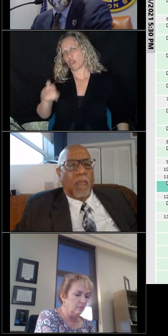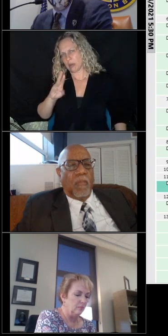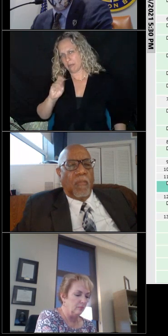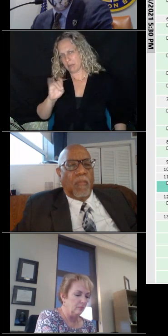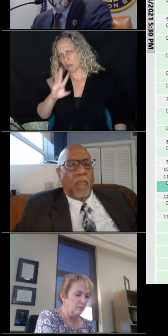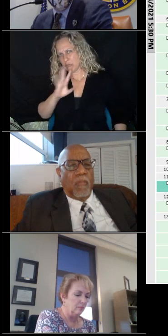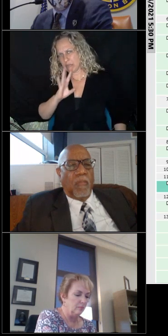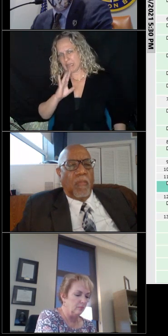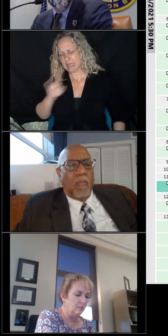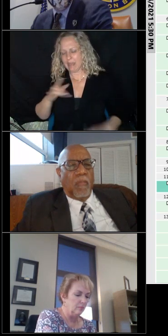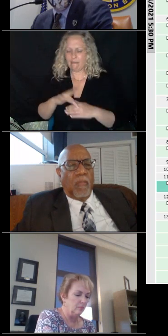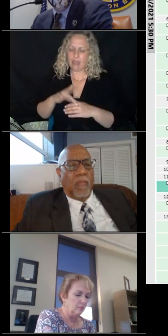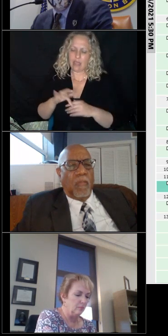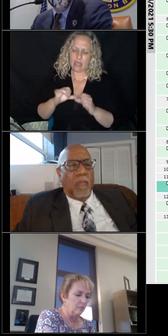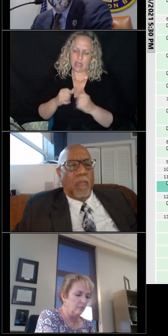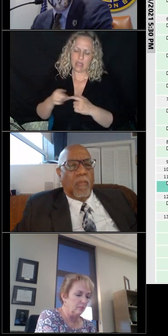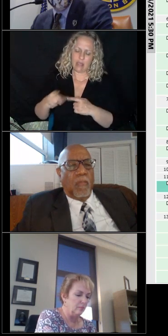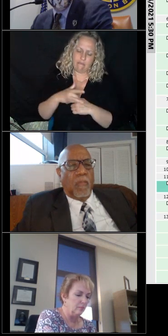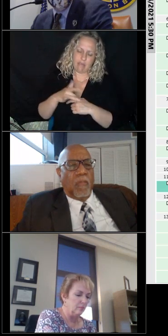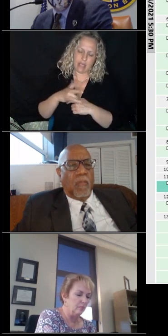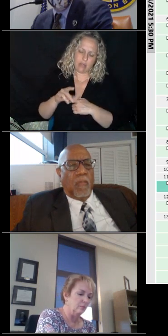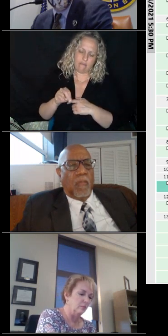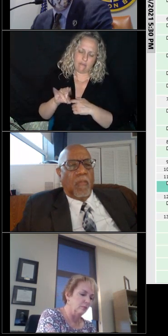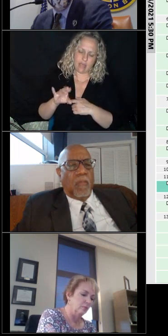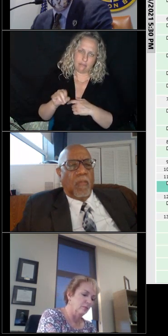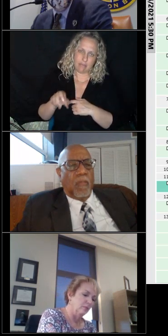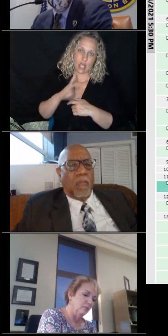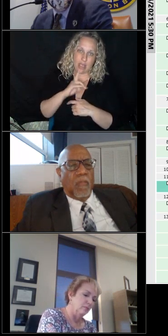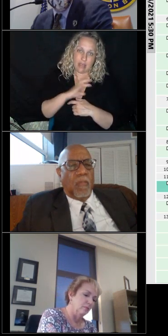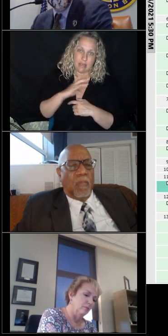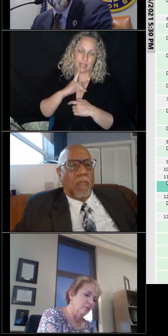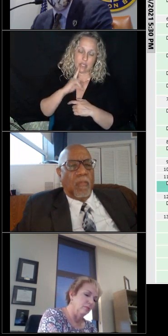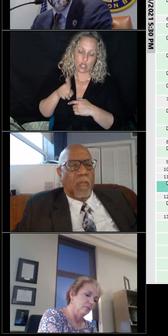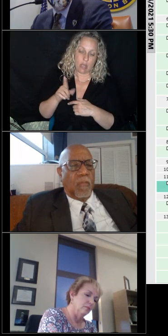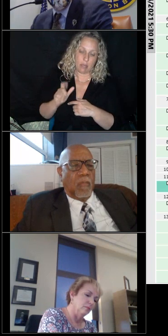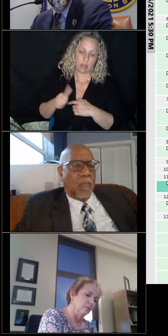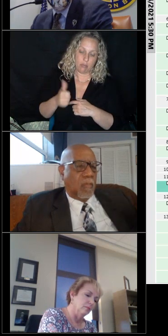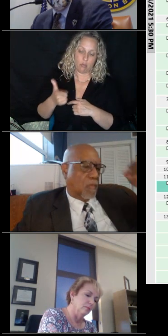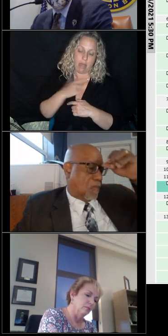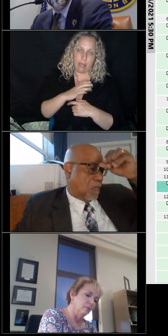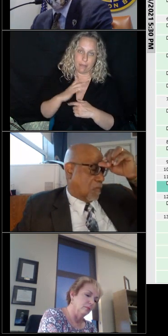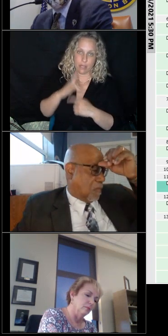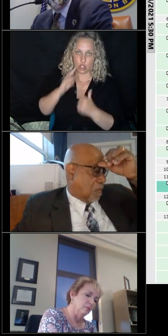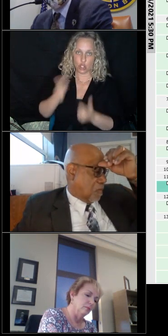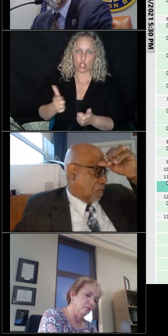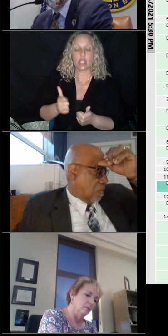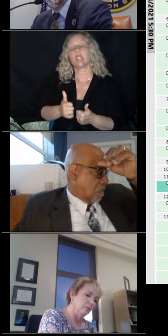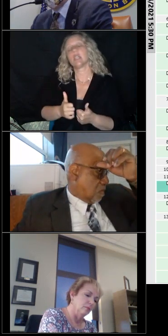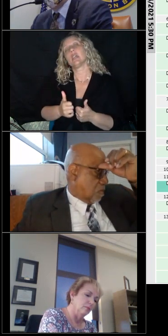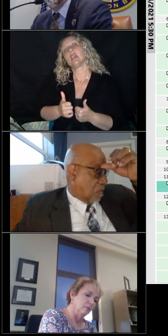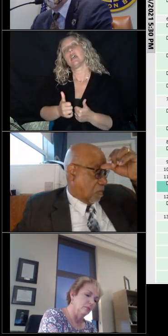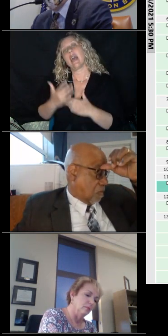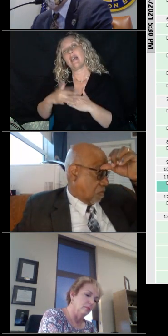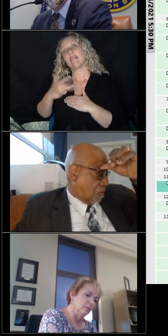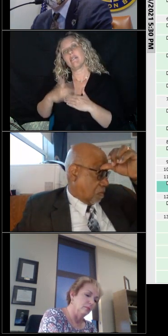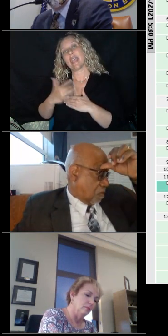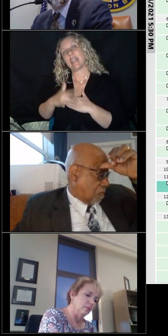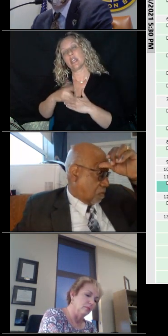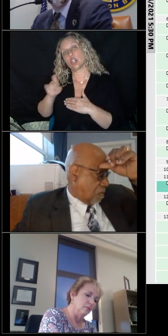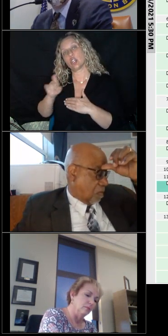vacancy in the office of vice mayor, the vacancy on the city commission shall be filled by the commission. And the vacancy should